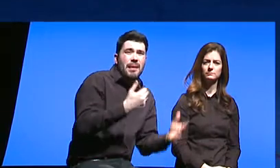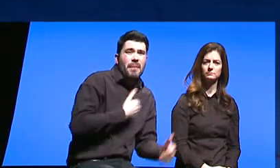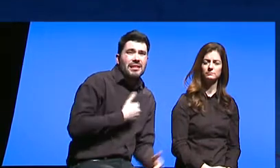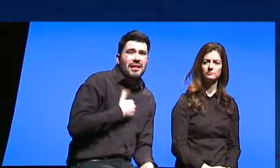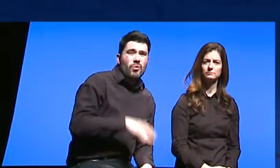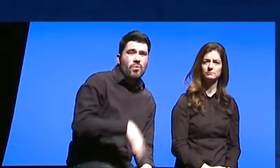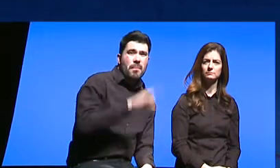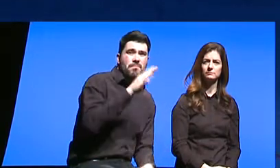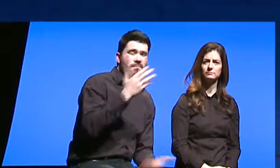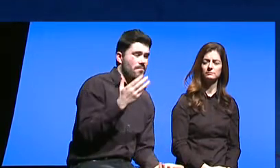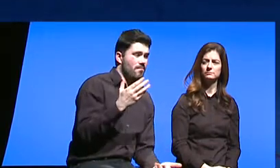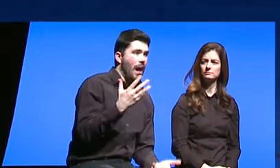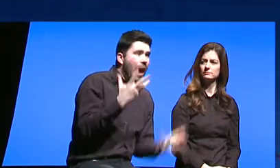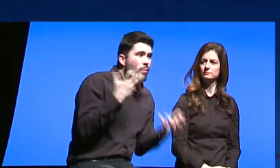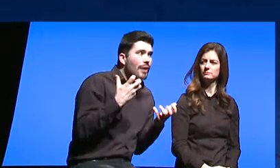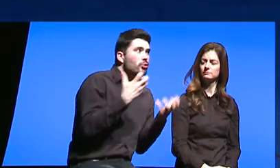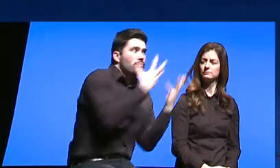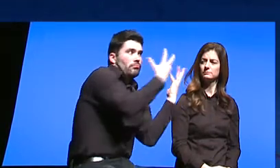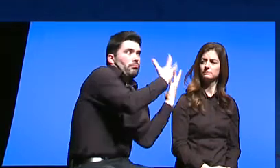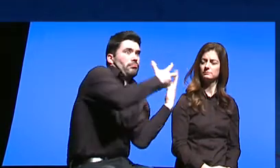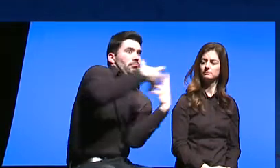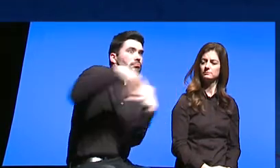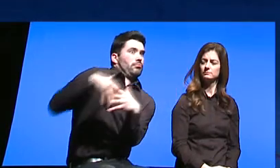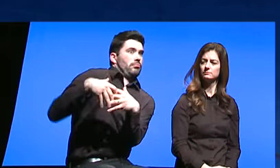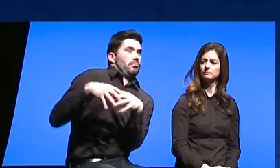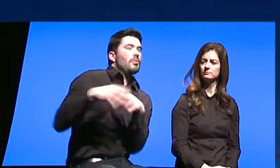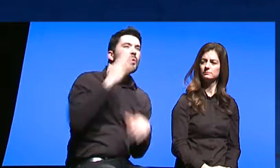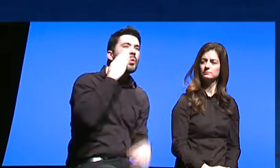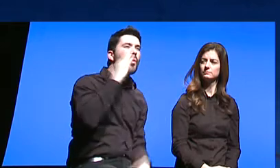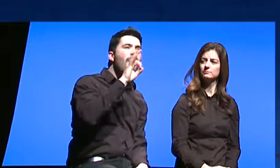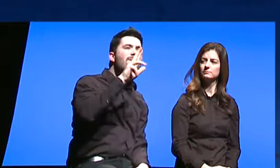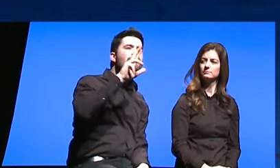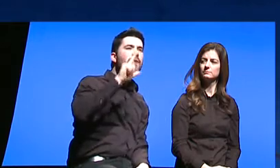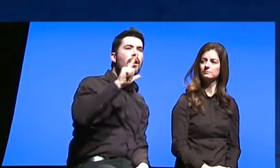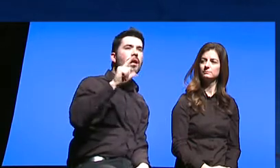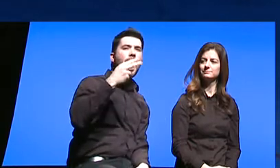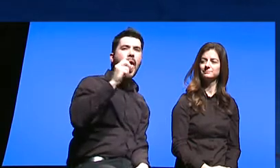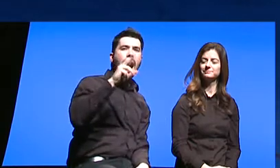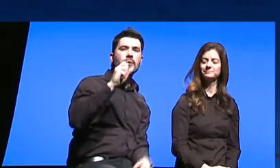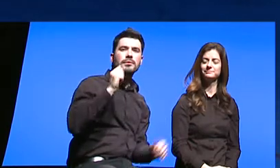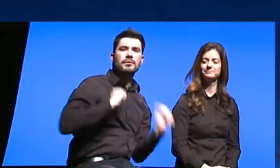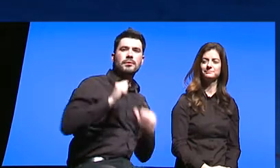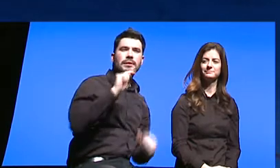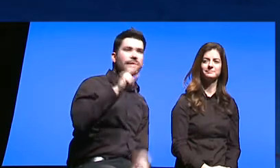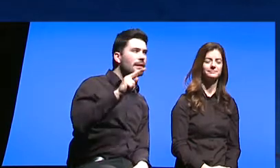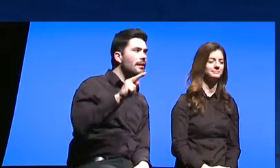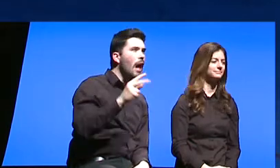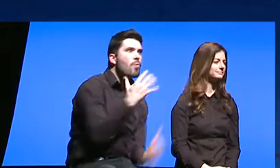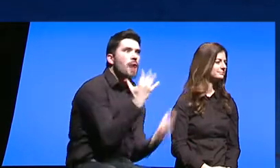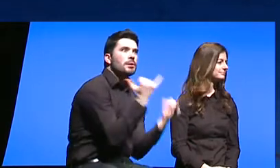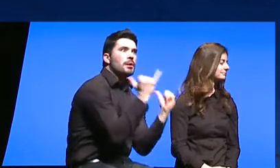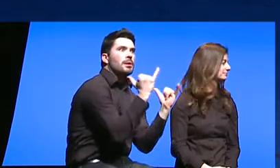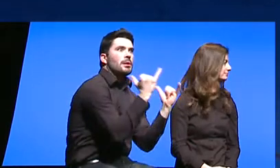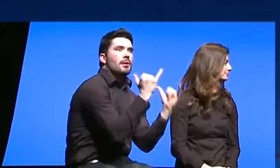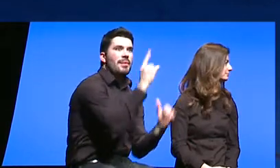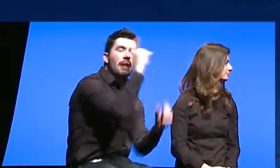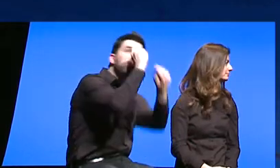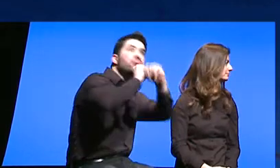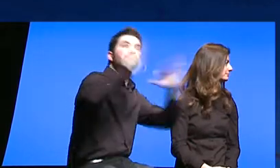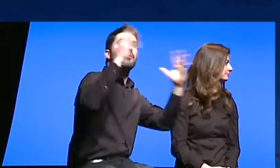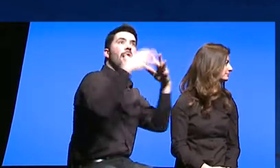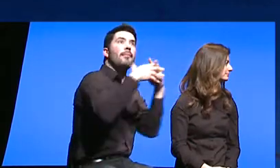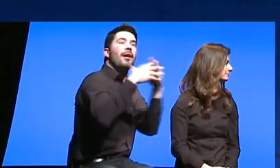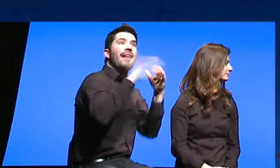to assimilate. I wanted to be like the kids on Full House, you know? That's the thing I had in my mind. That's the